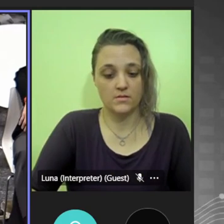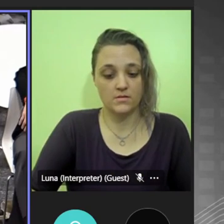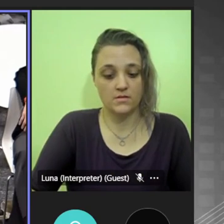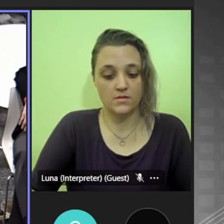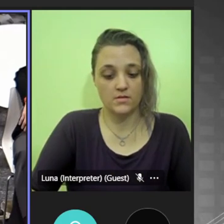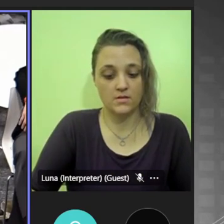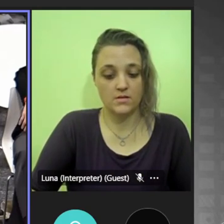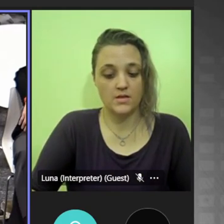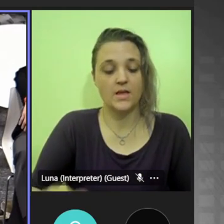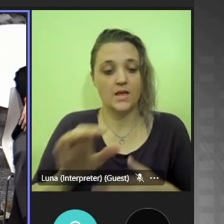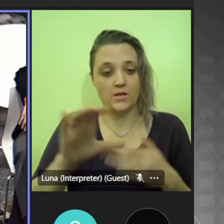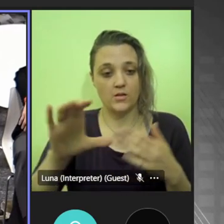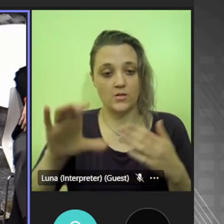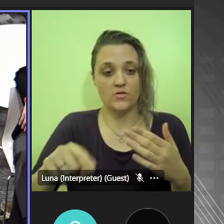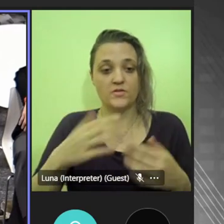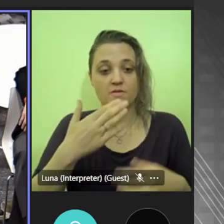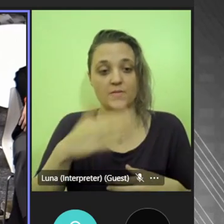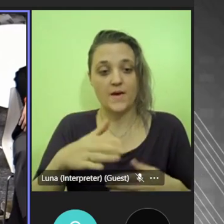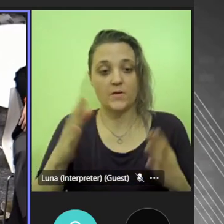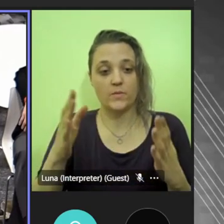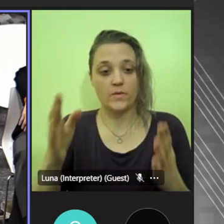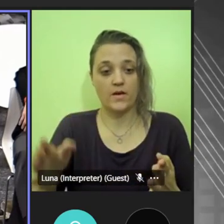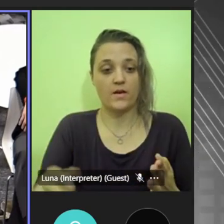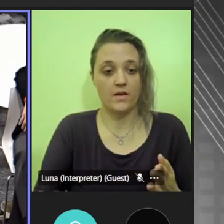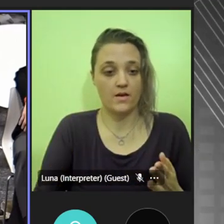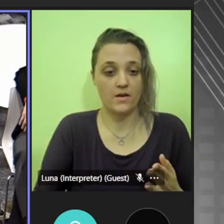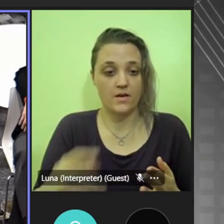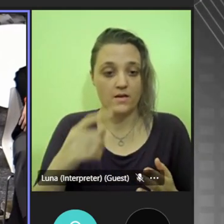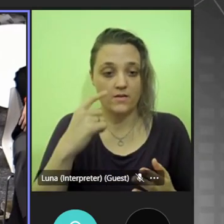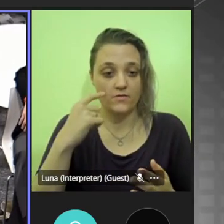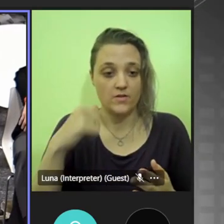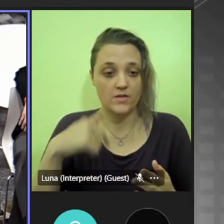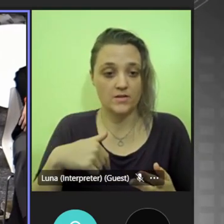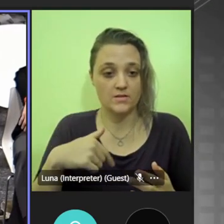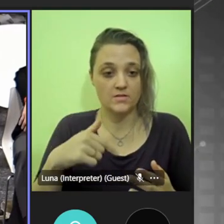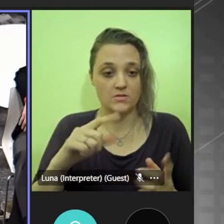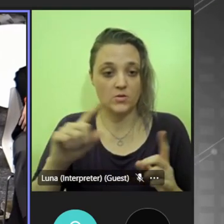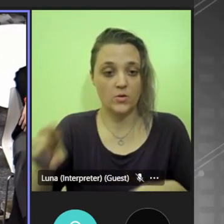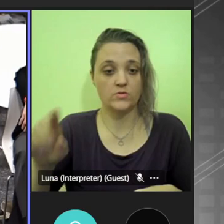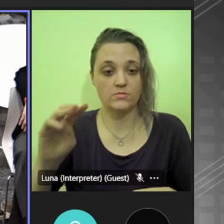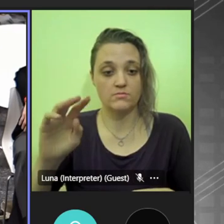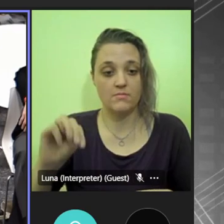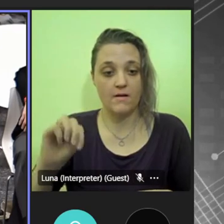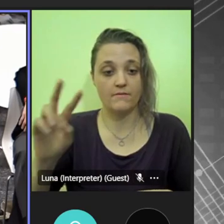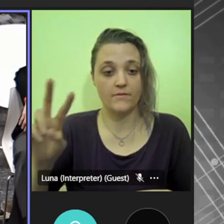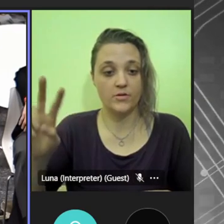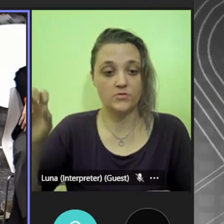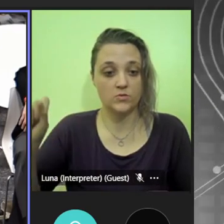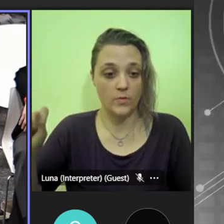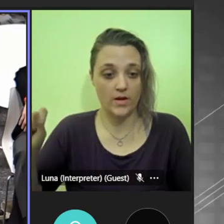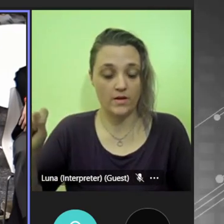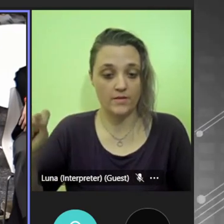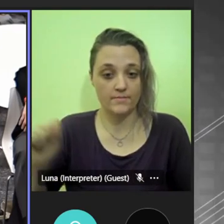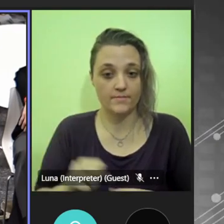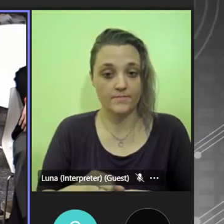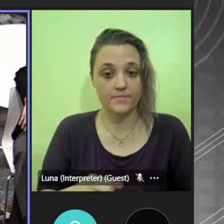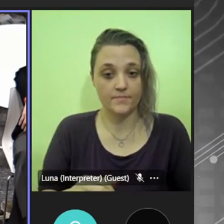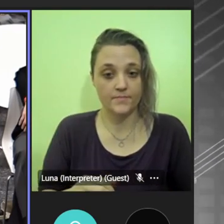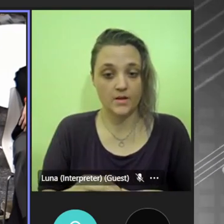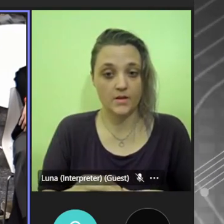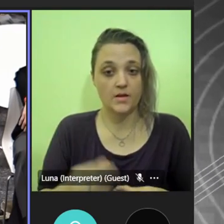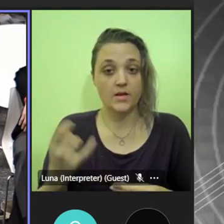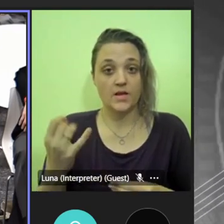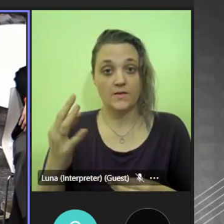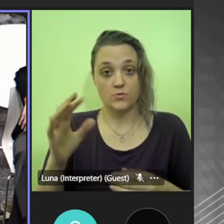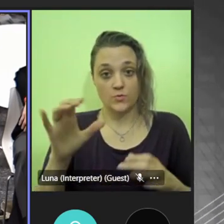in conclusion, this is a bad way to have the yellow line going back up to Mount Vernon Square.